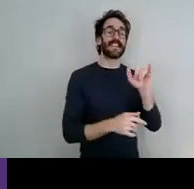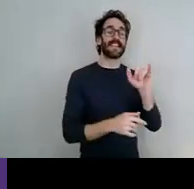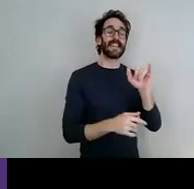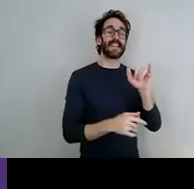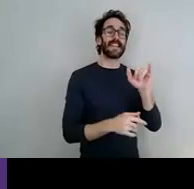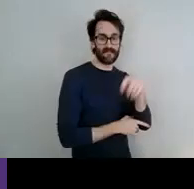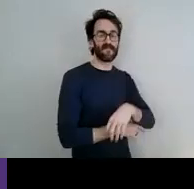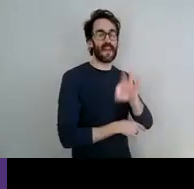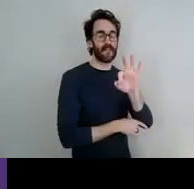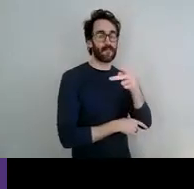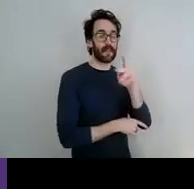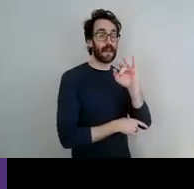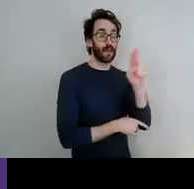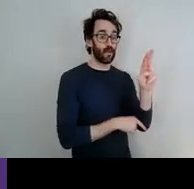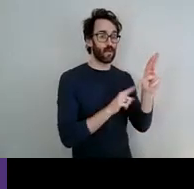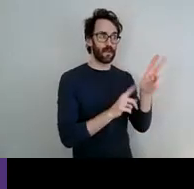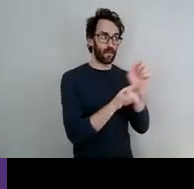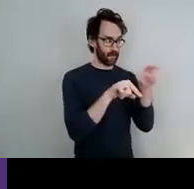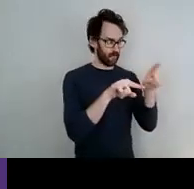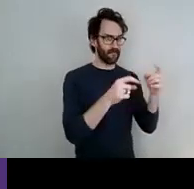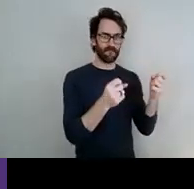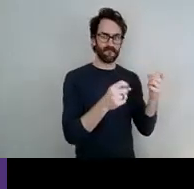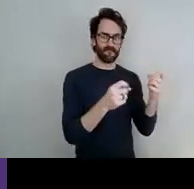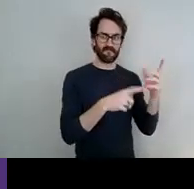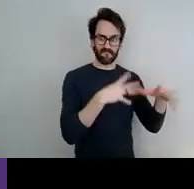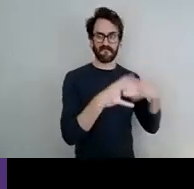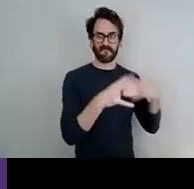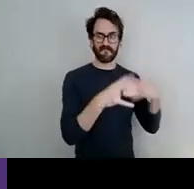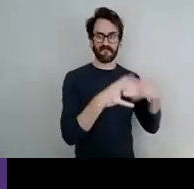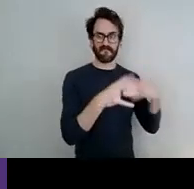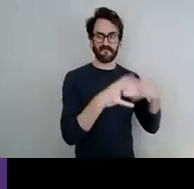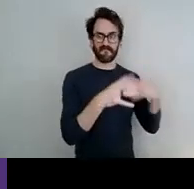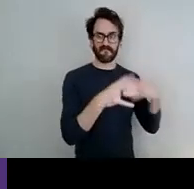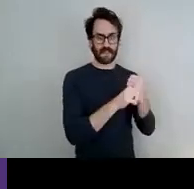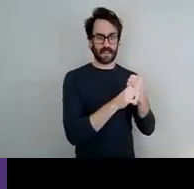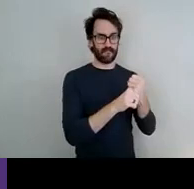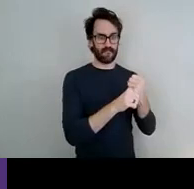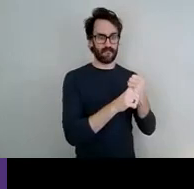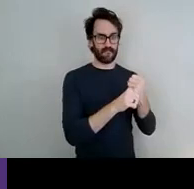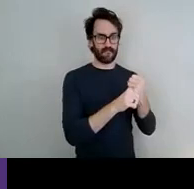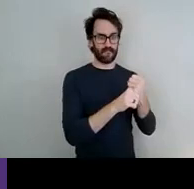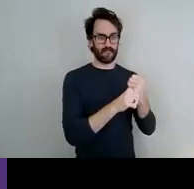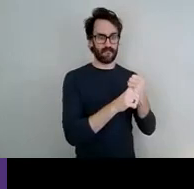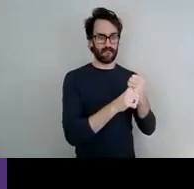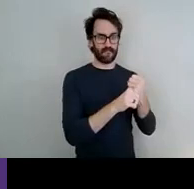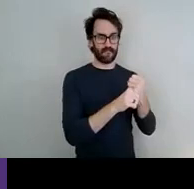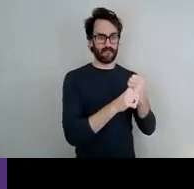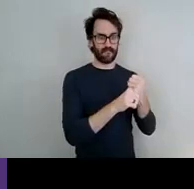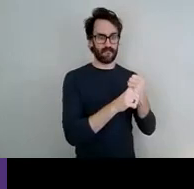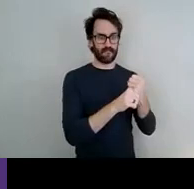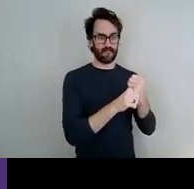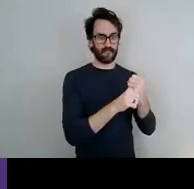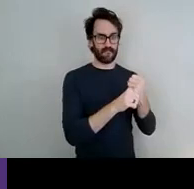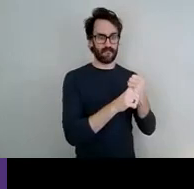5 years. So welcome, Jeff. And along with Jeff, we have Christine Allam, who is a senior advisor, investment engagement